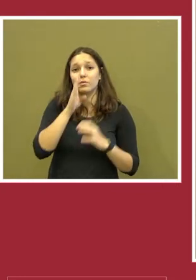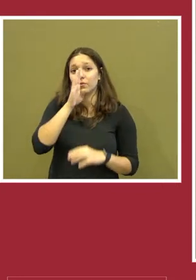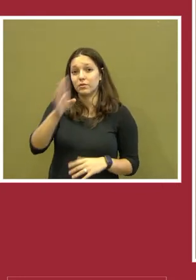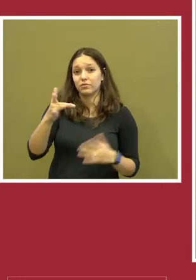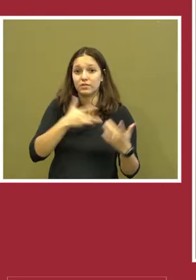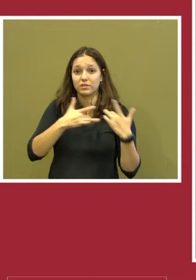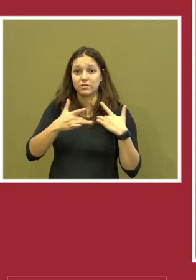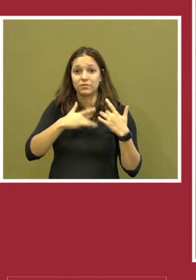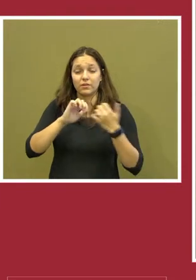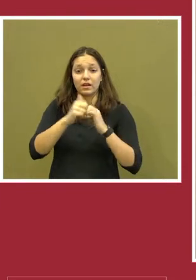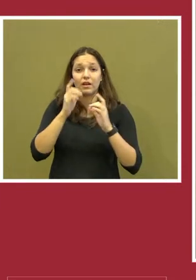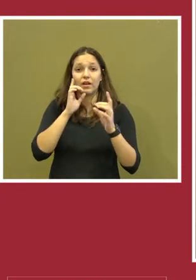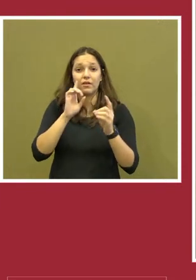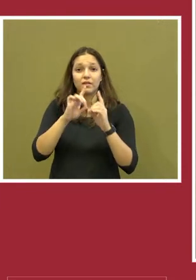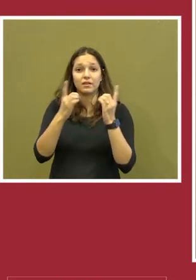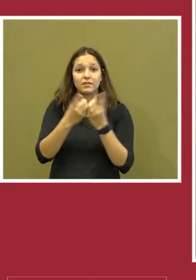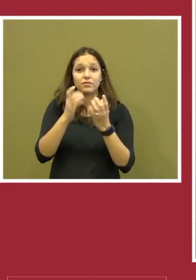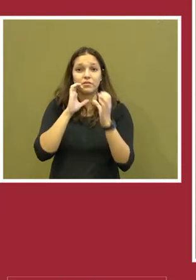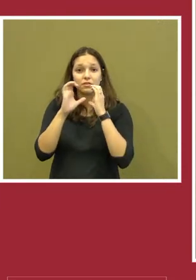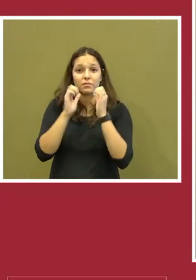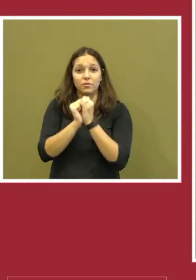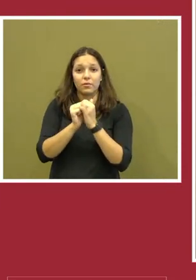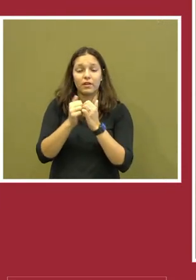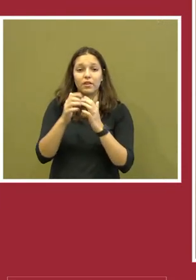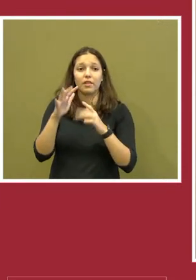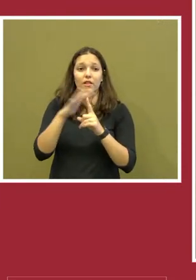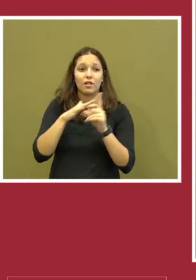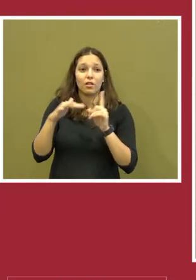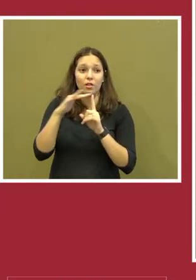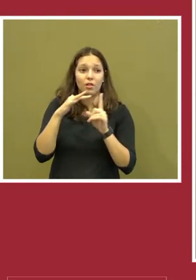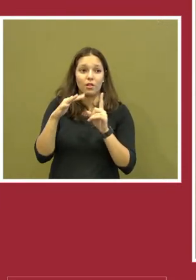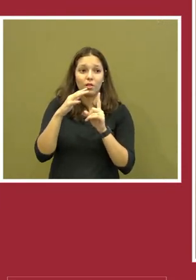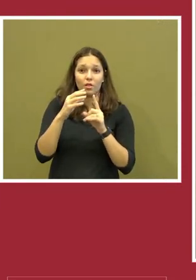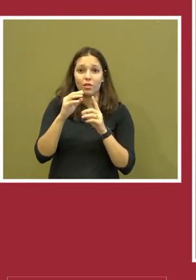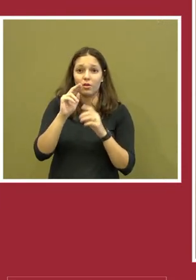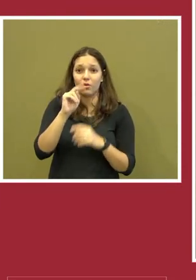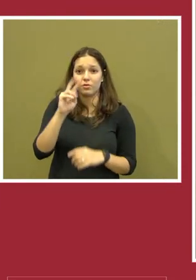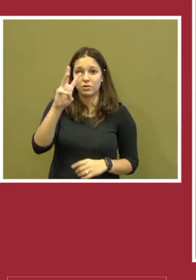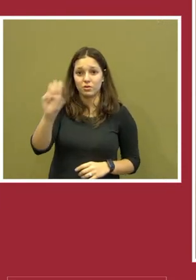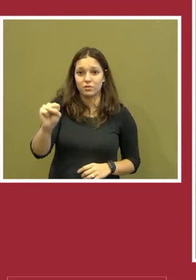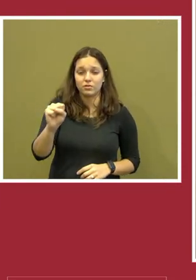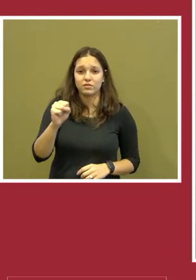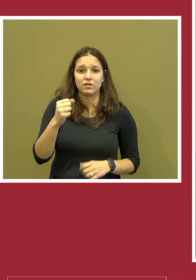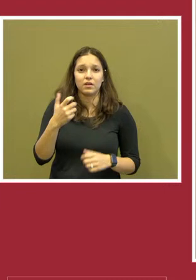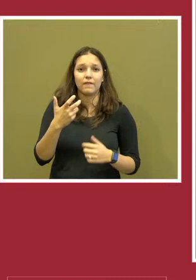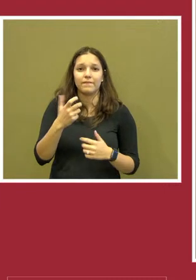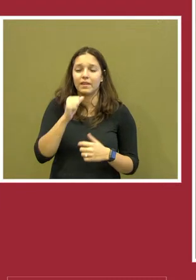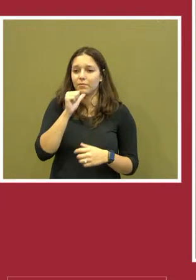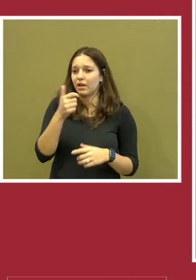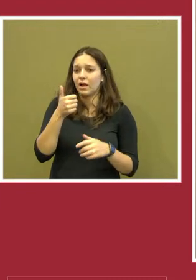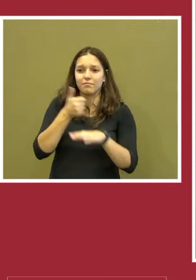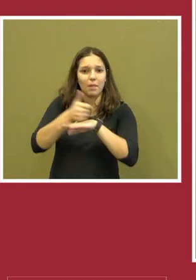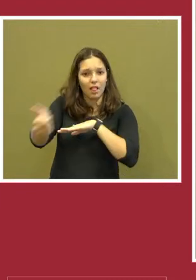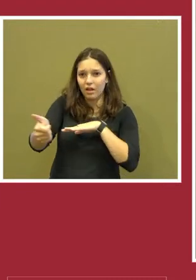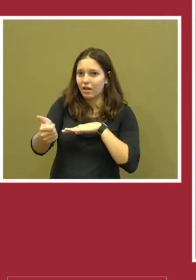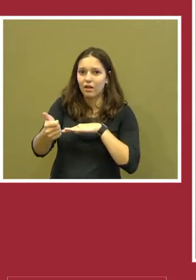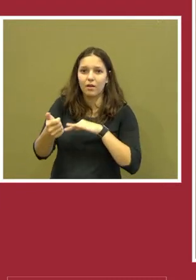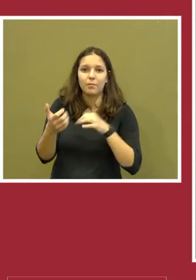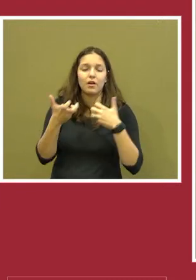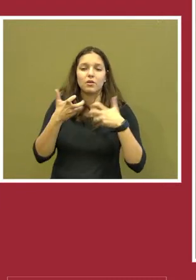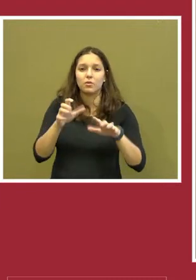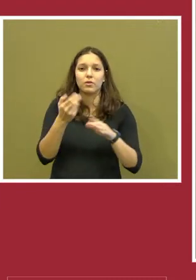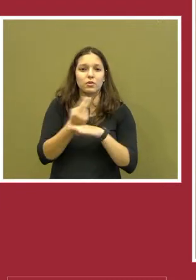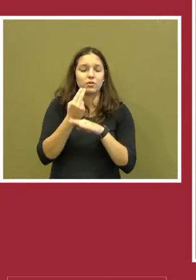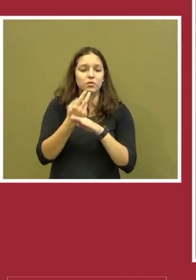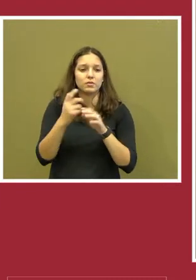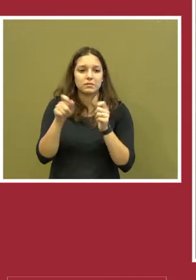I have with how the district is communicating with local journalists. I'm not calling anyone out. I don't want to assign any blame. I don't even want to use any